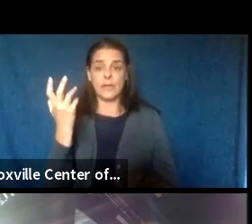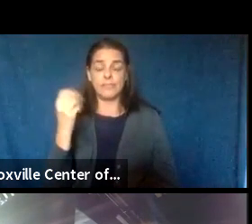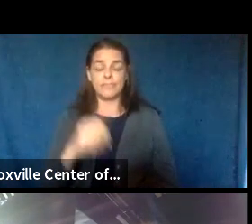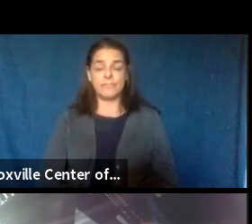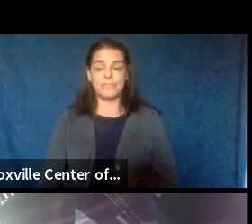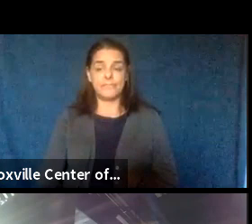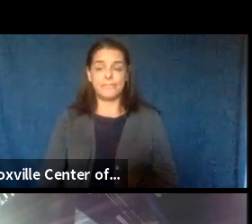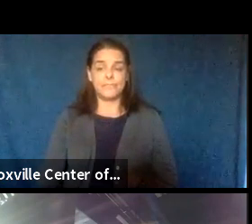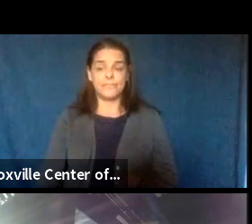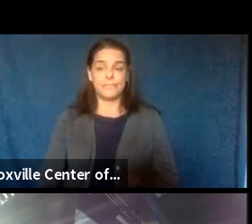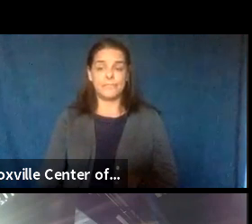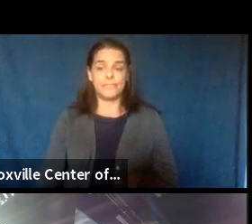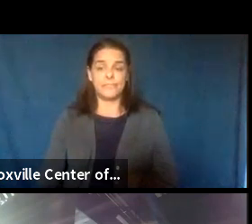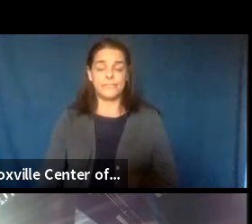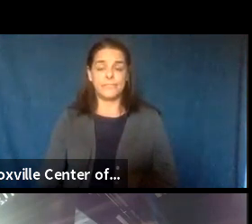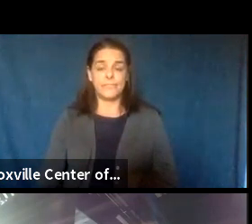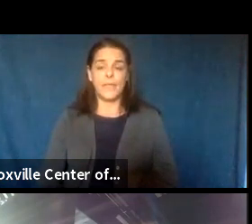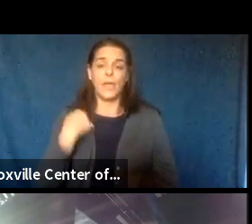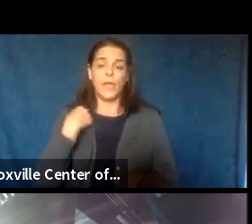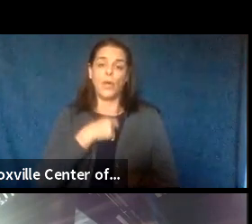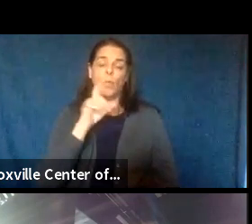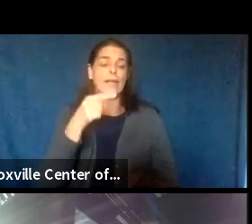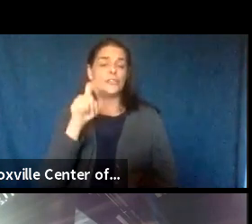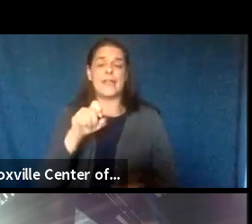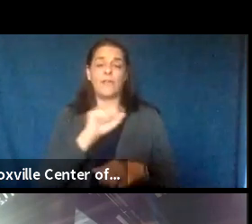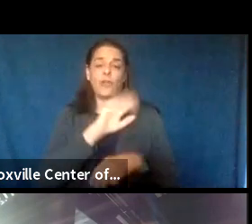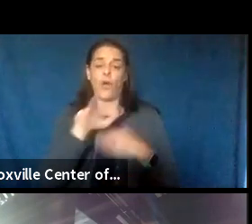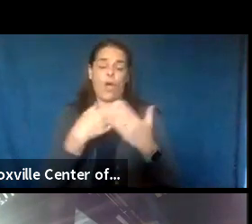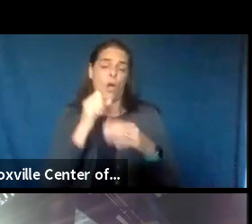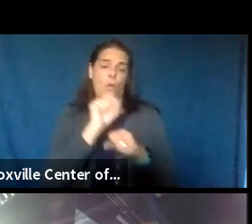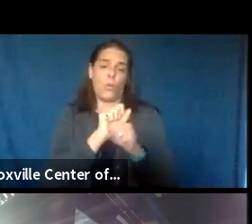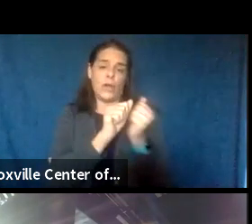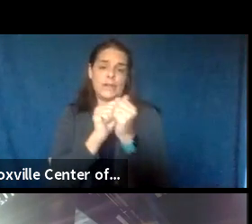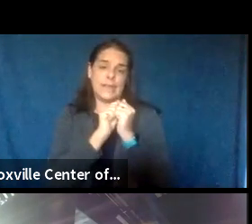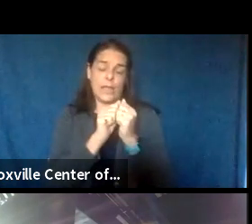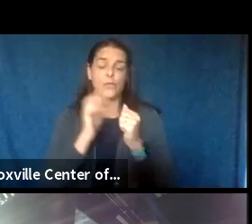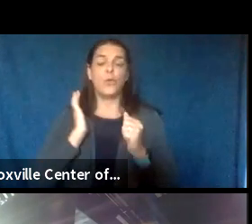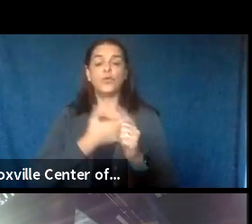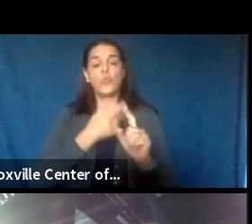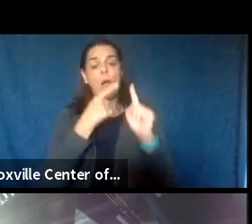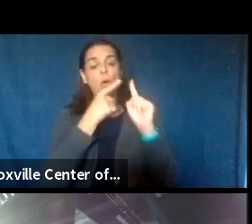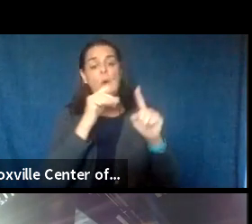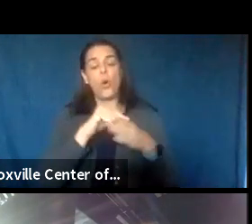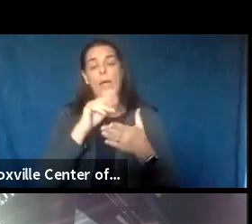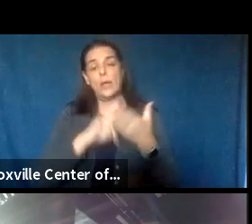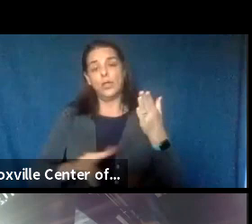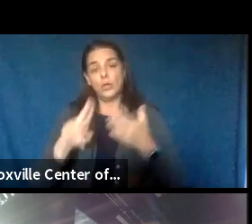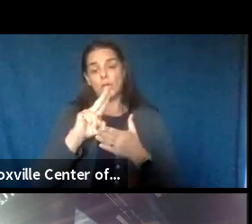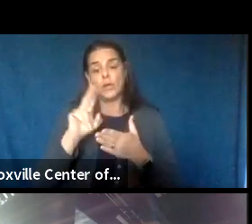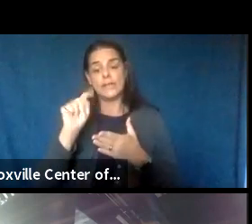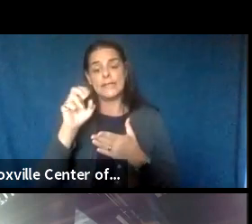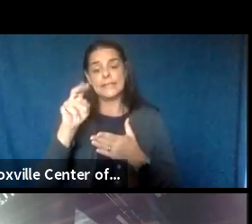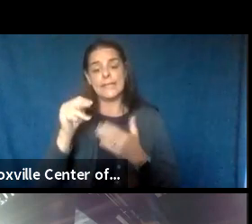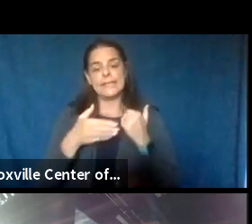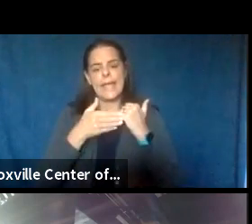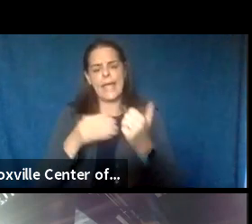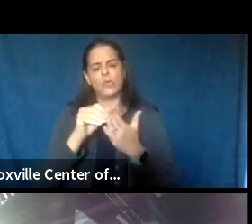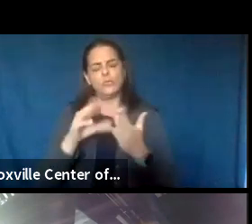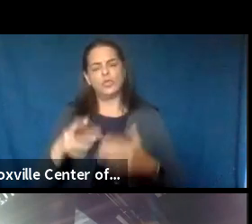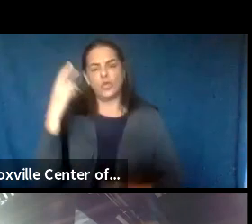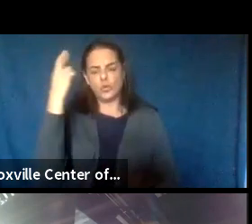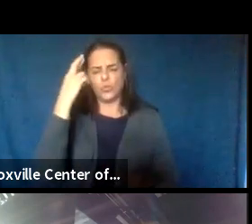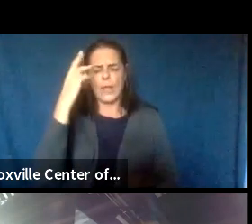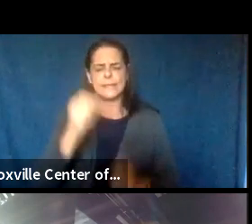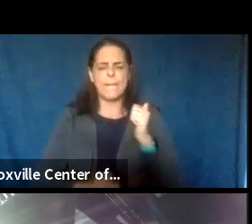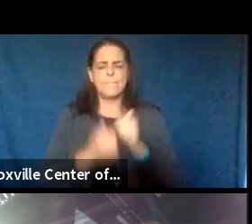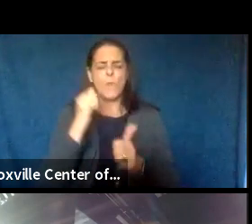of, we just got to all work together. So our goal at the university is to try to help students realize, and most of our students are doing